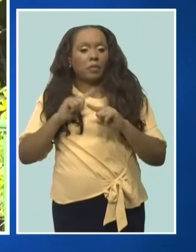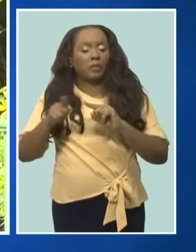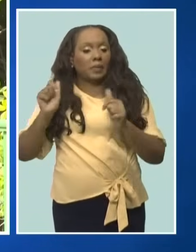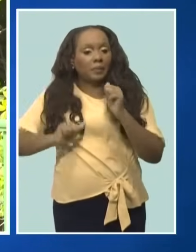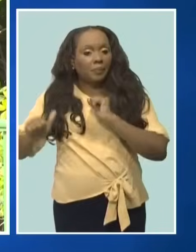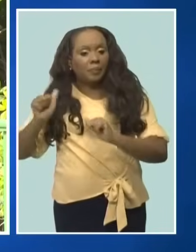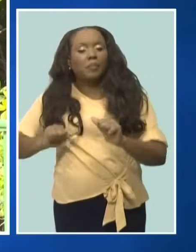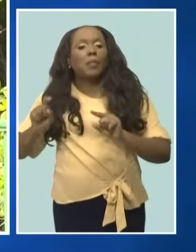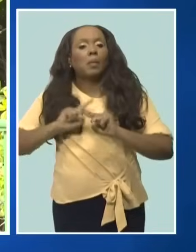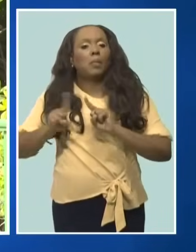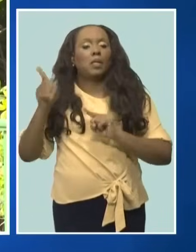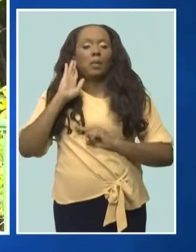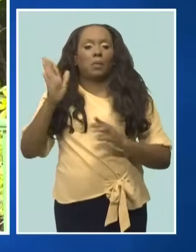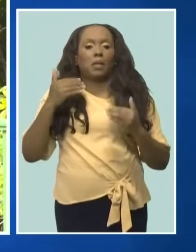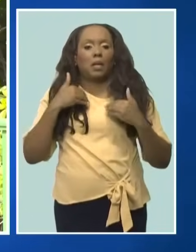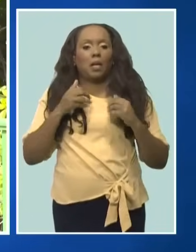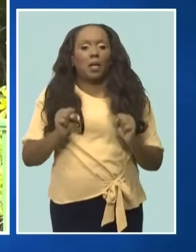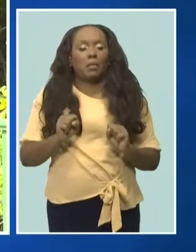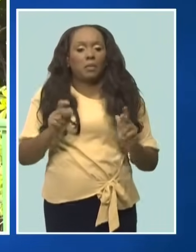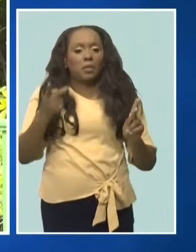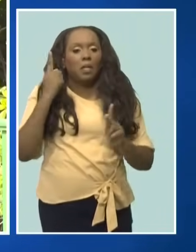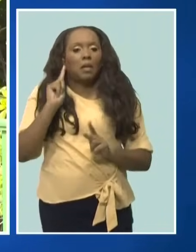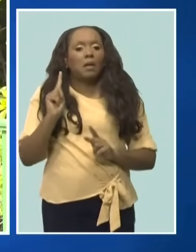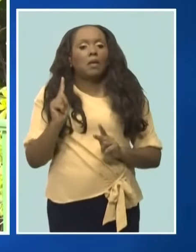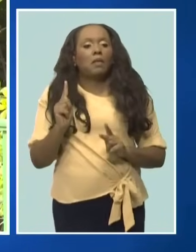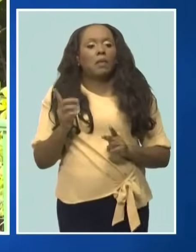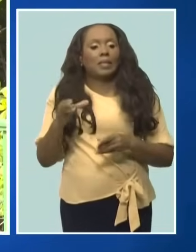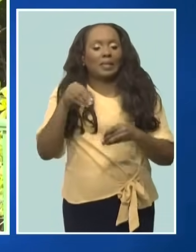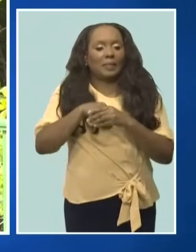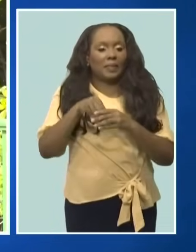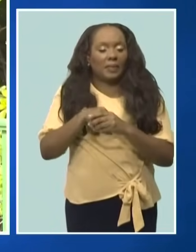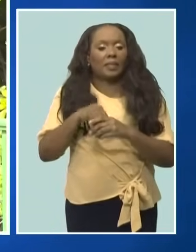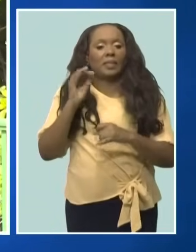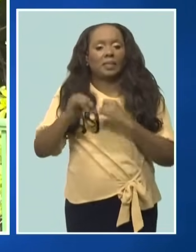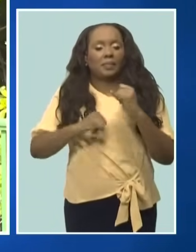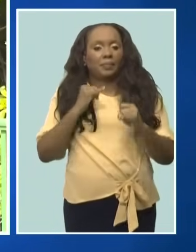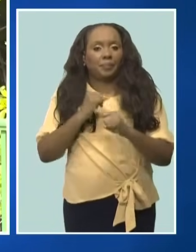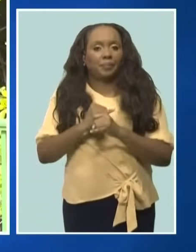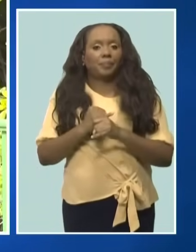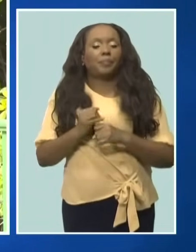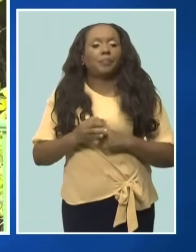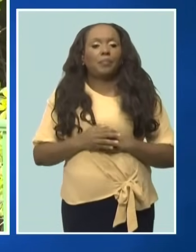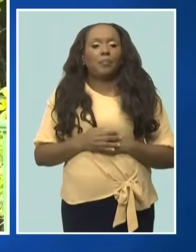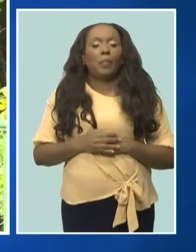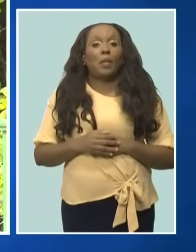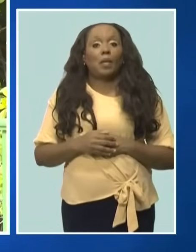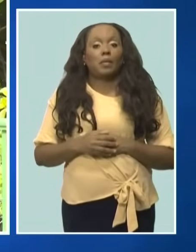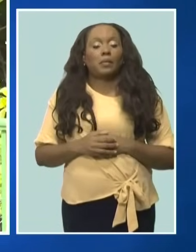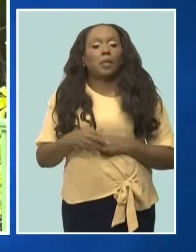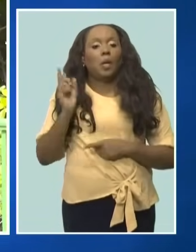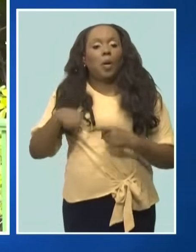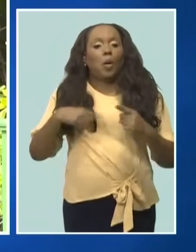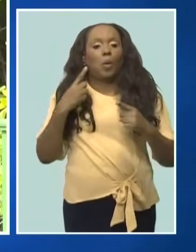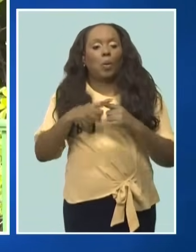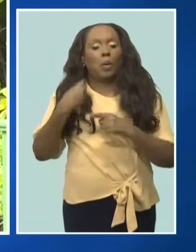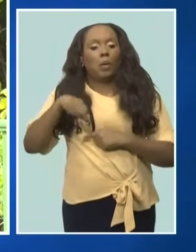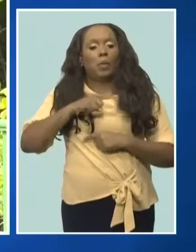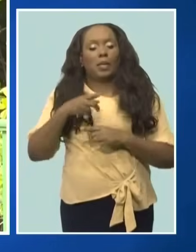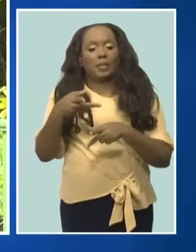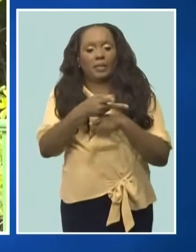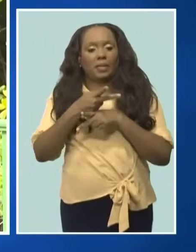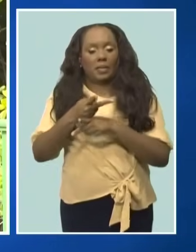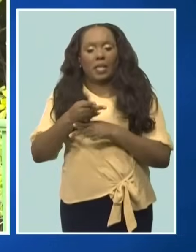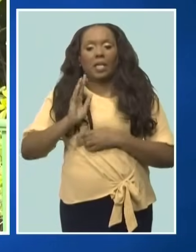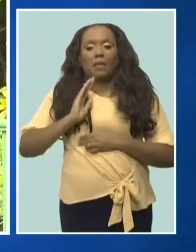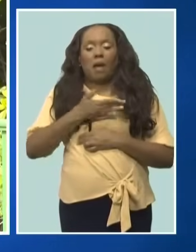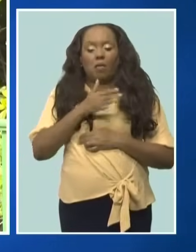funding internationally, because we accept that in taking care of these public spaces, we